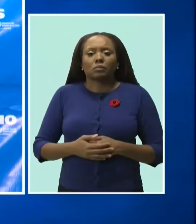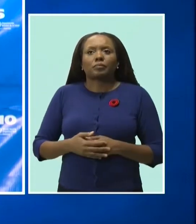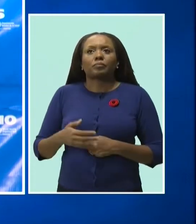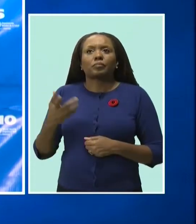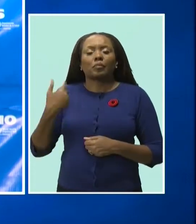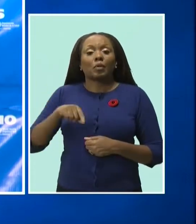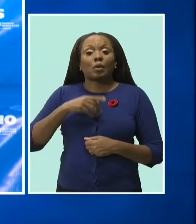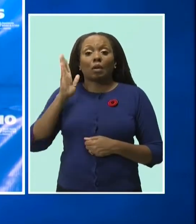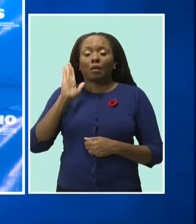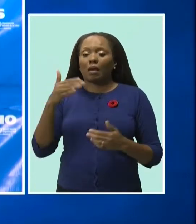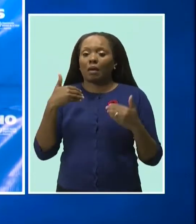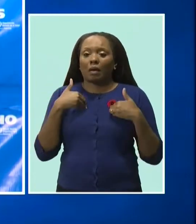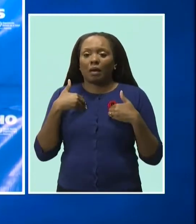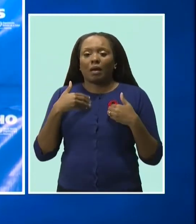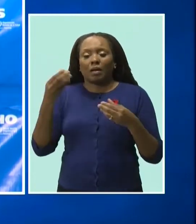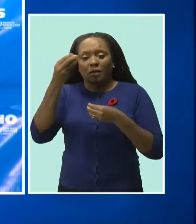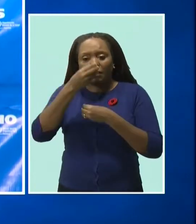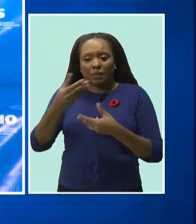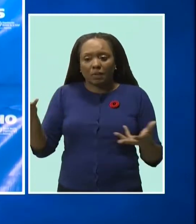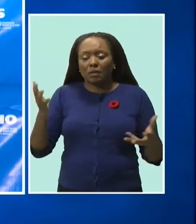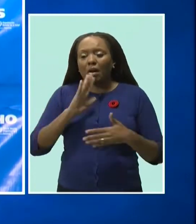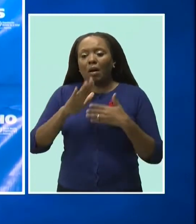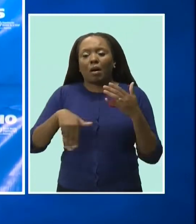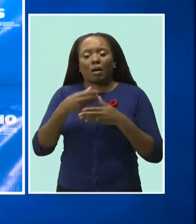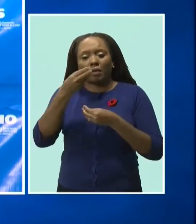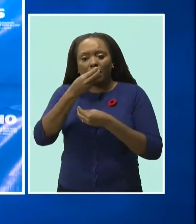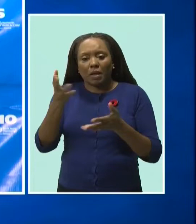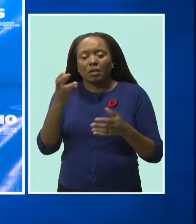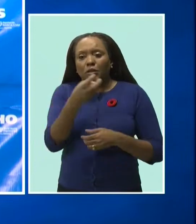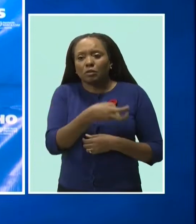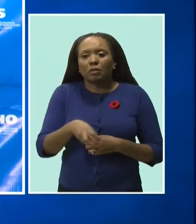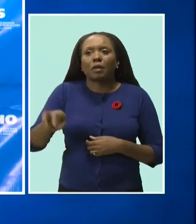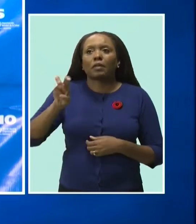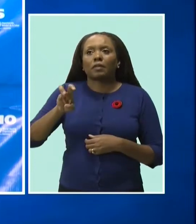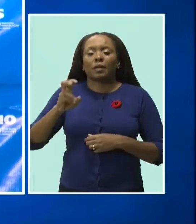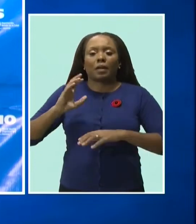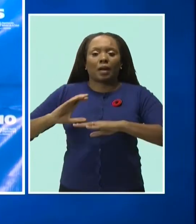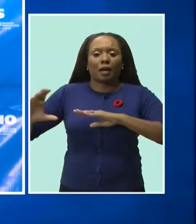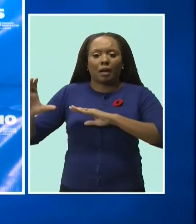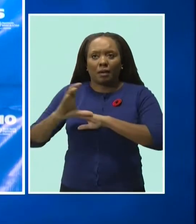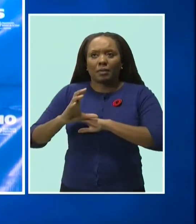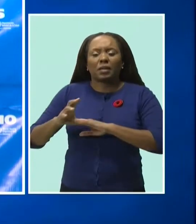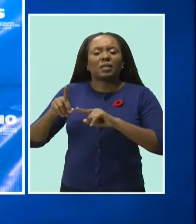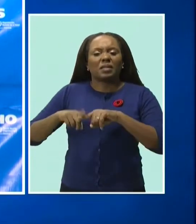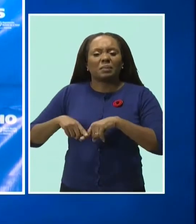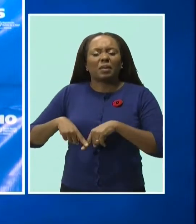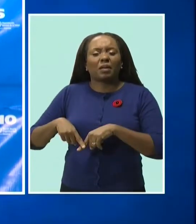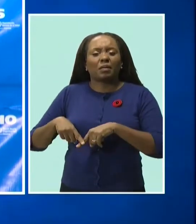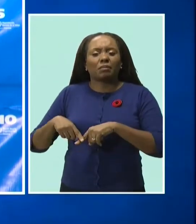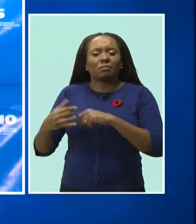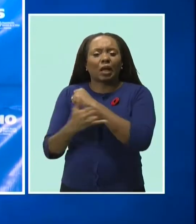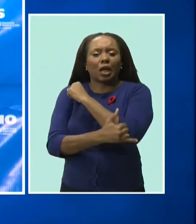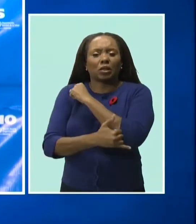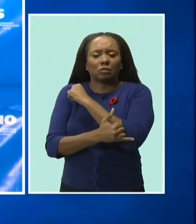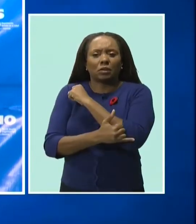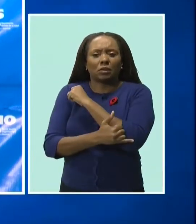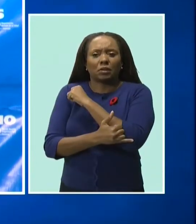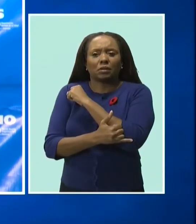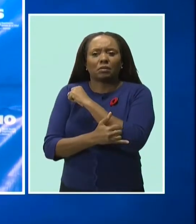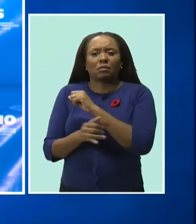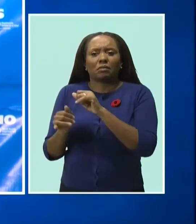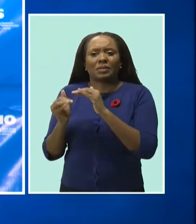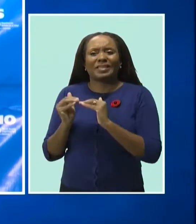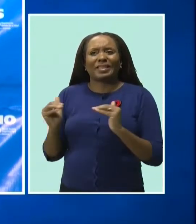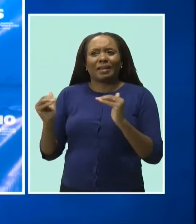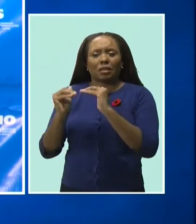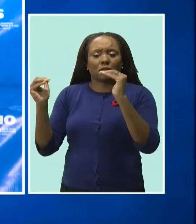of information, and data would be transferred at the regional level based on the country's standards. To this effect,